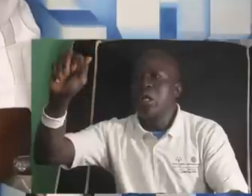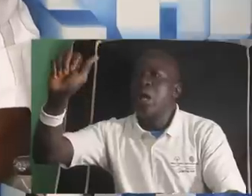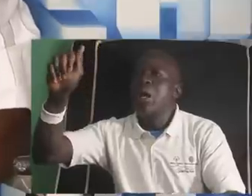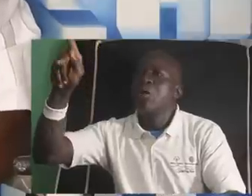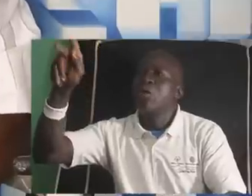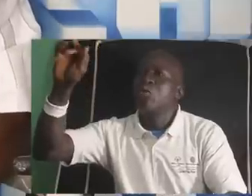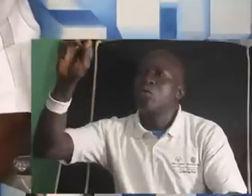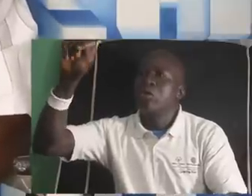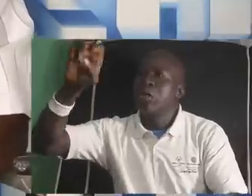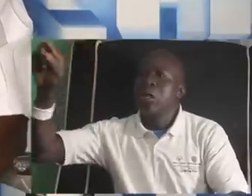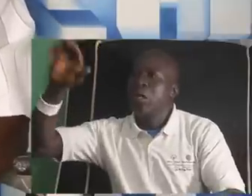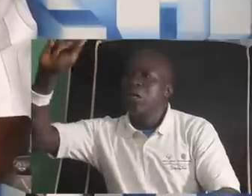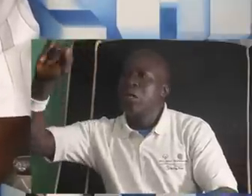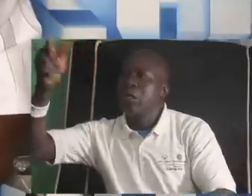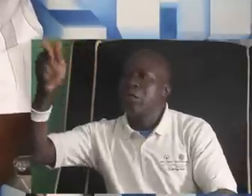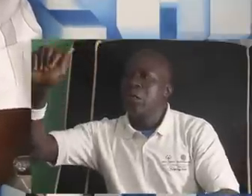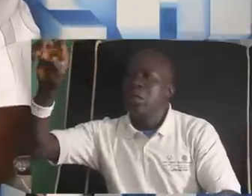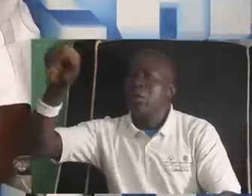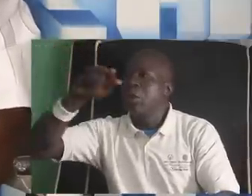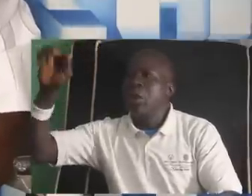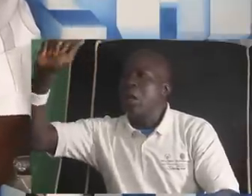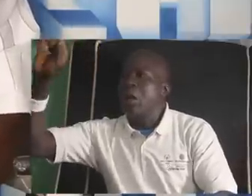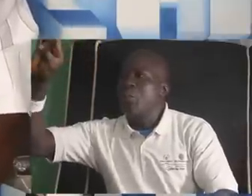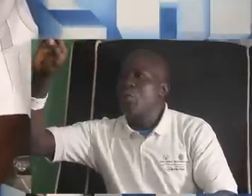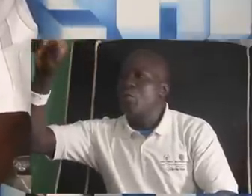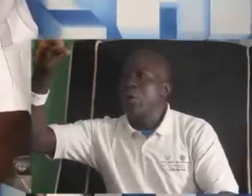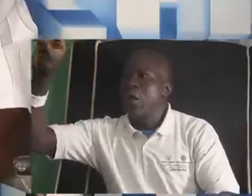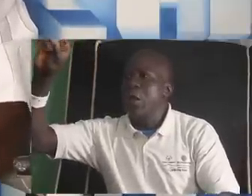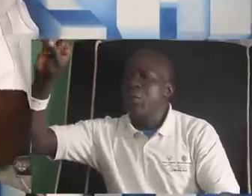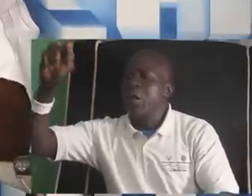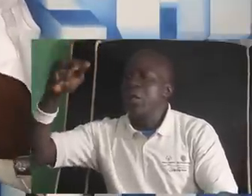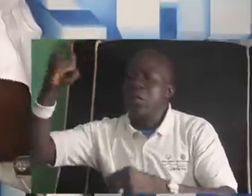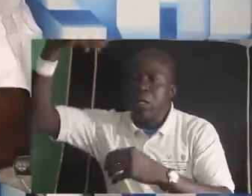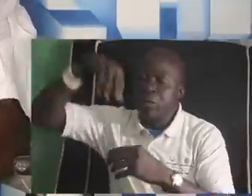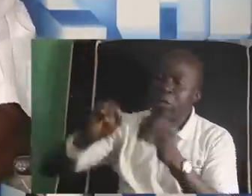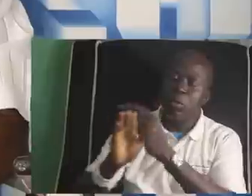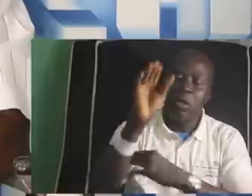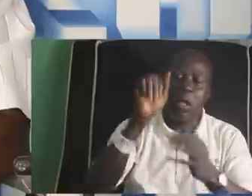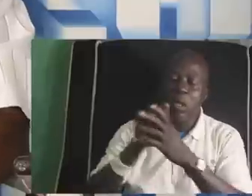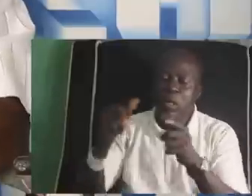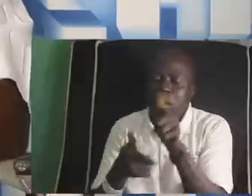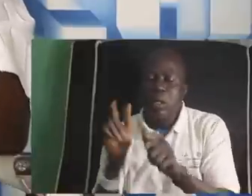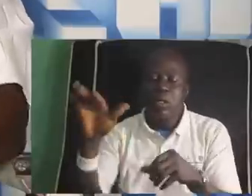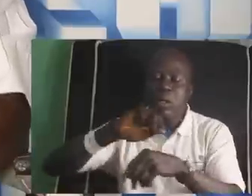Akute. Akute. Igando. Igando. Abule Egba. Abule Egba. Agbara Olorun. By grace of God. Ipade nla wa nbe.